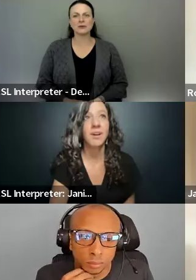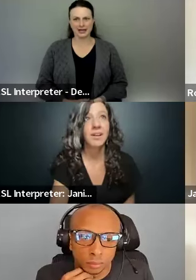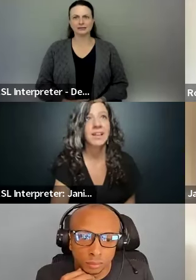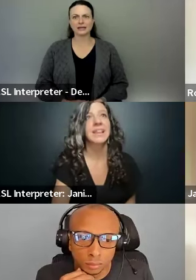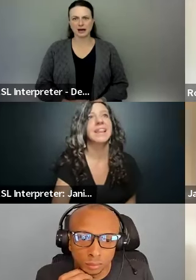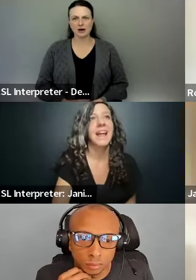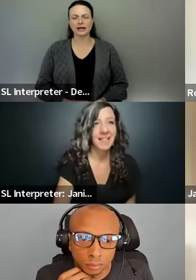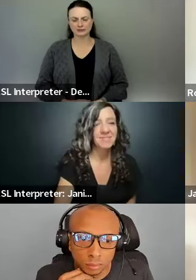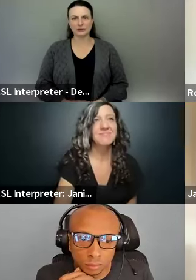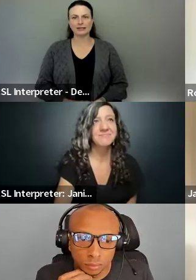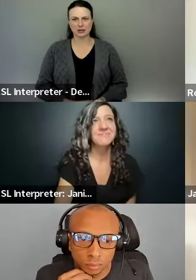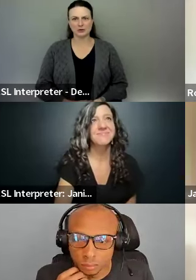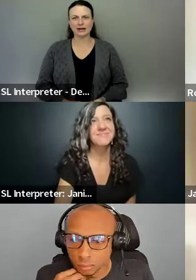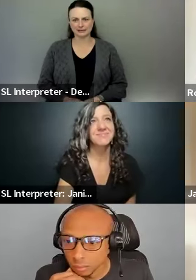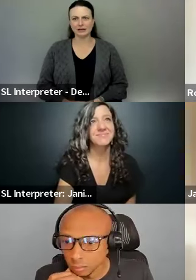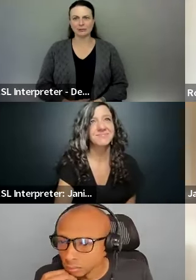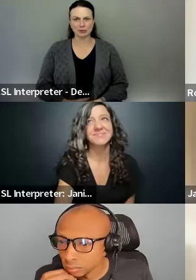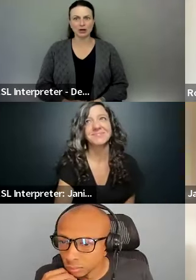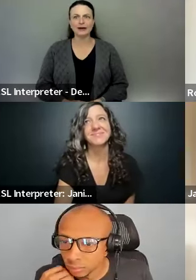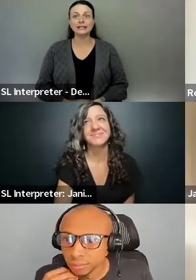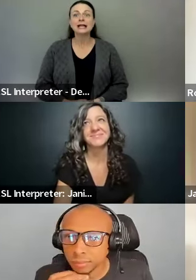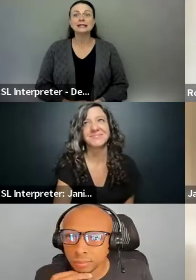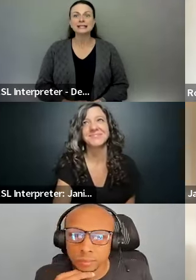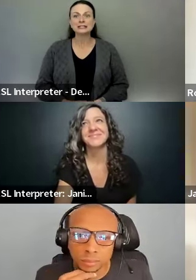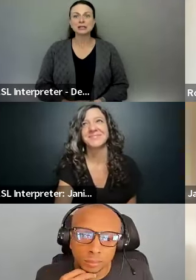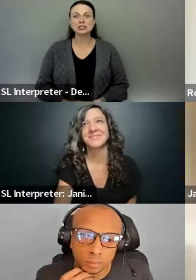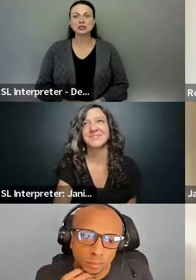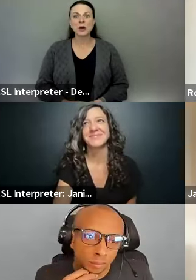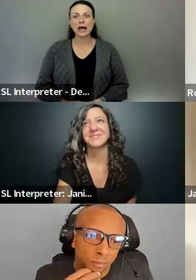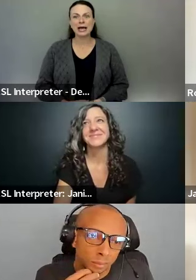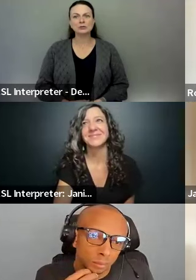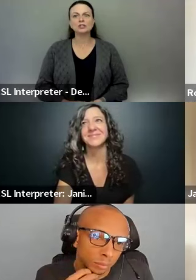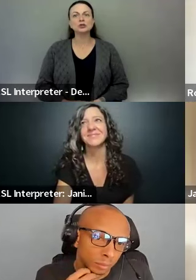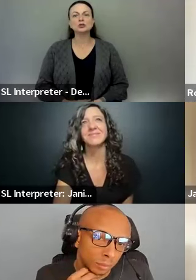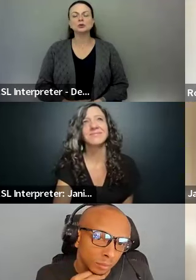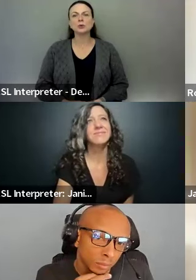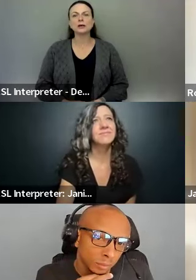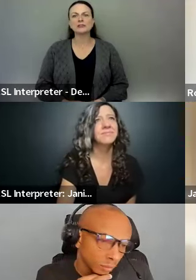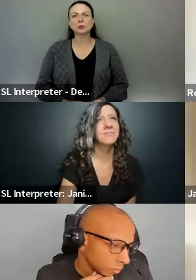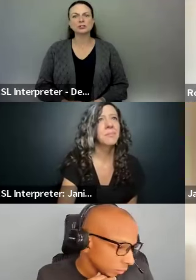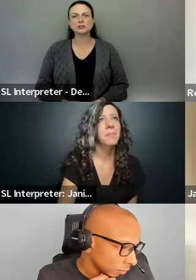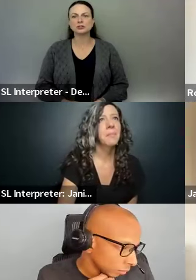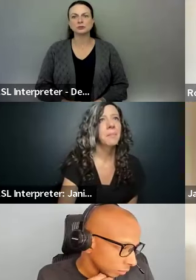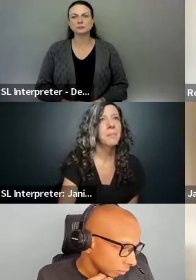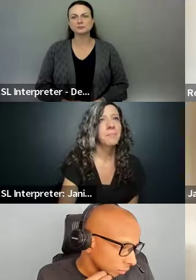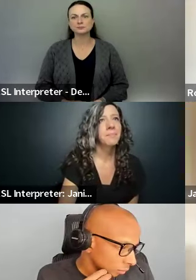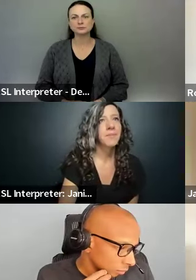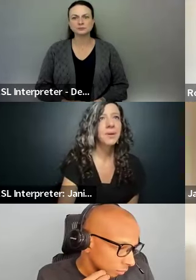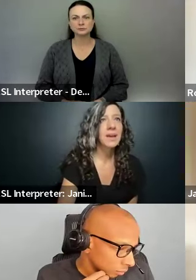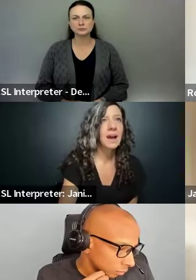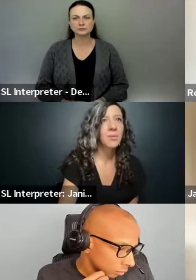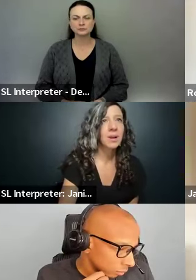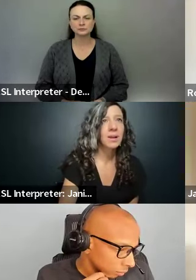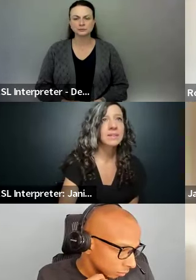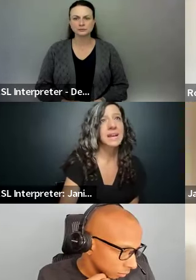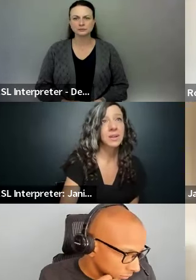Alphonse. Okay. Yeah. Okay. From Mexico. Got it. I remember. All right. Nice to meet you. And what do you do? What kind of work do you do?